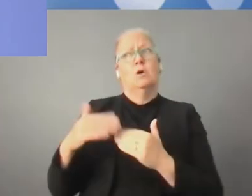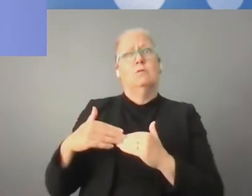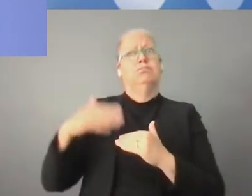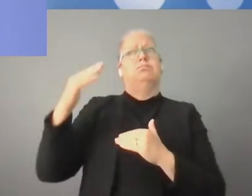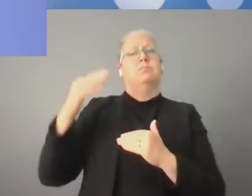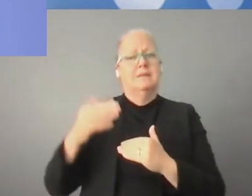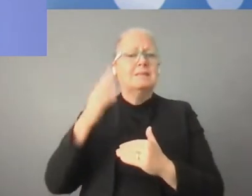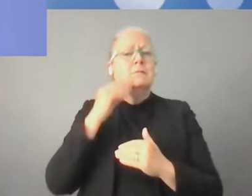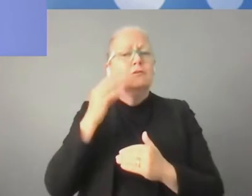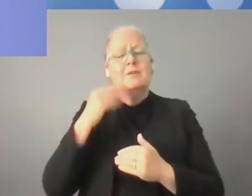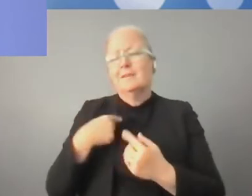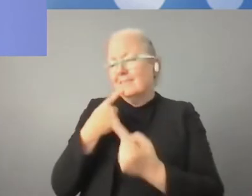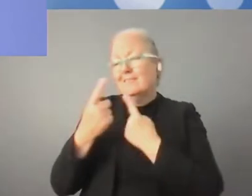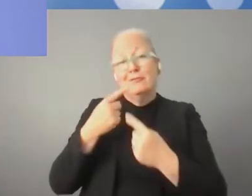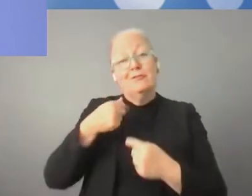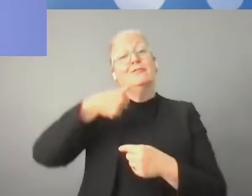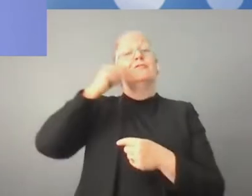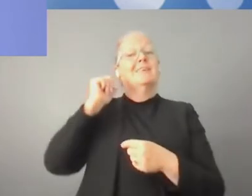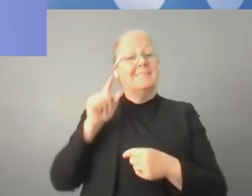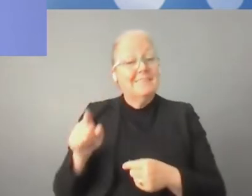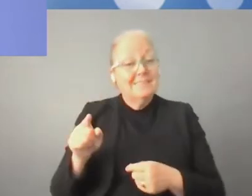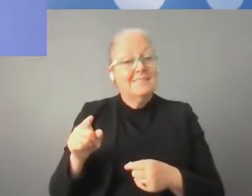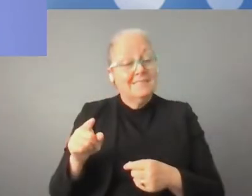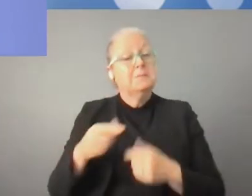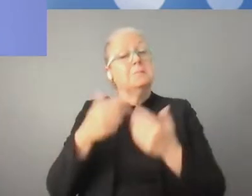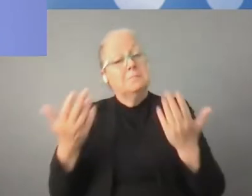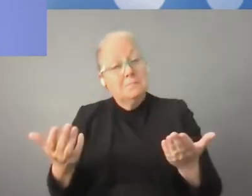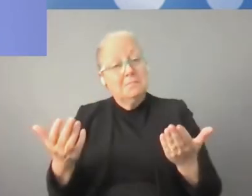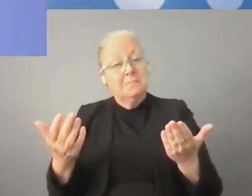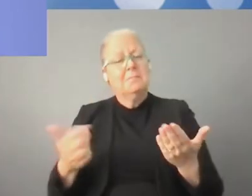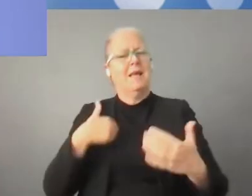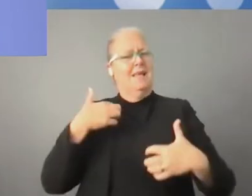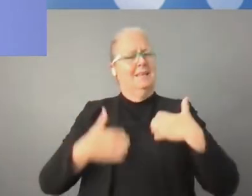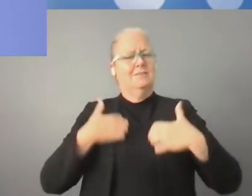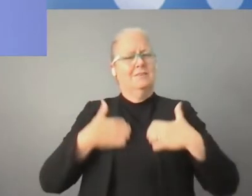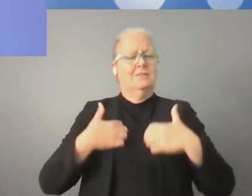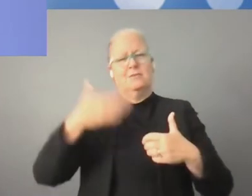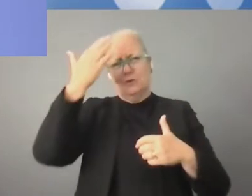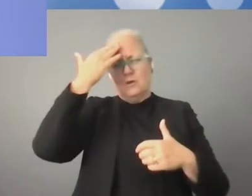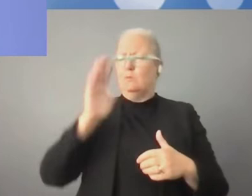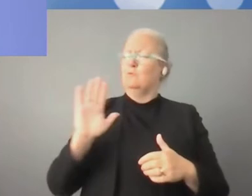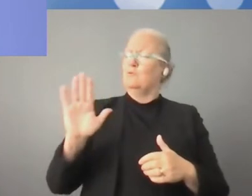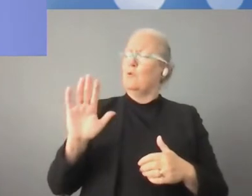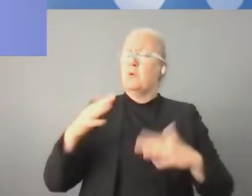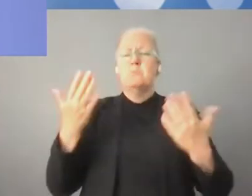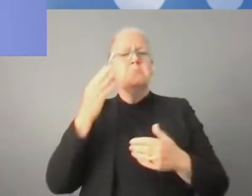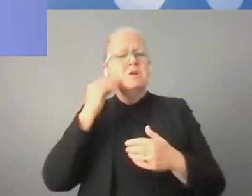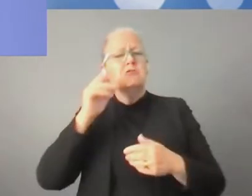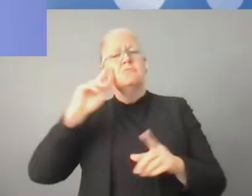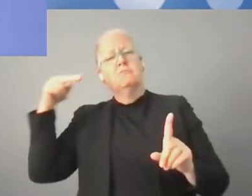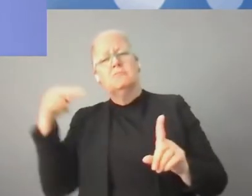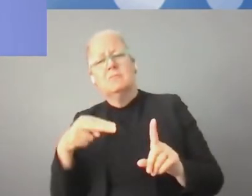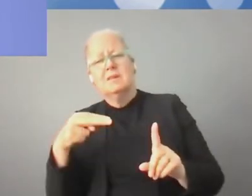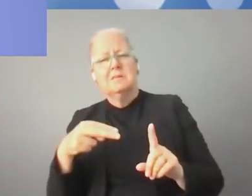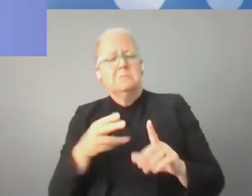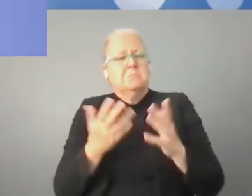also from the enterpreneur side so it would be really interesting to see your perspective and what friend people are